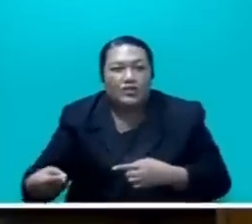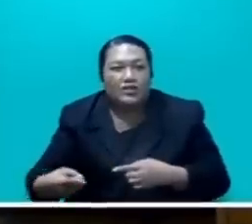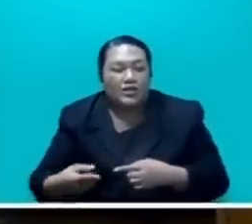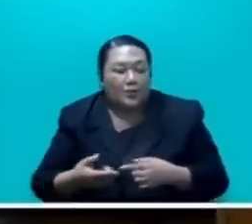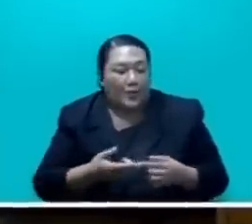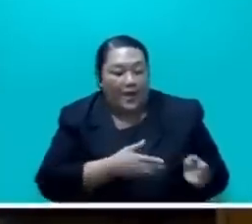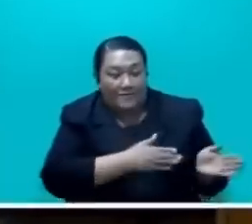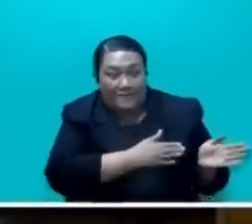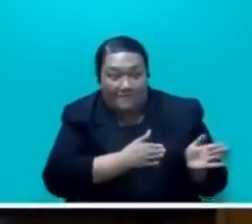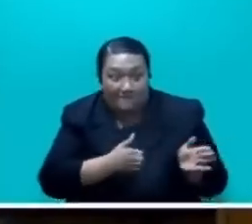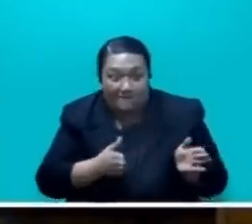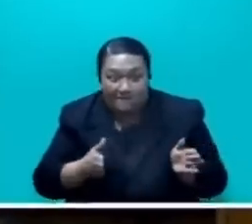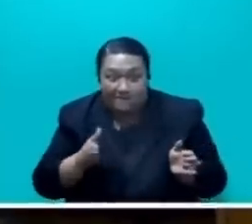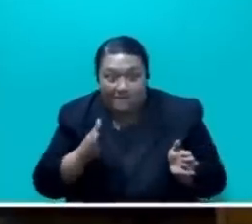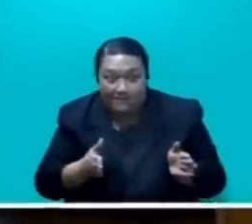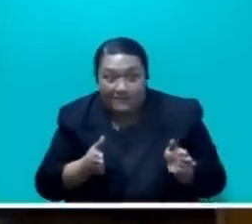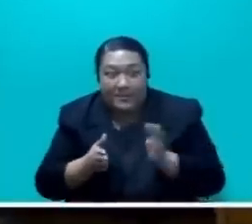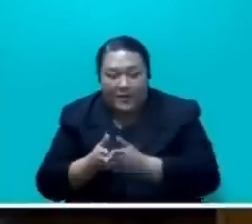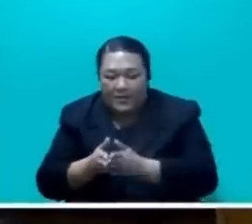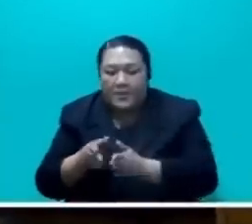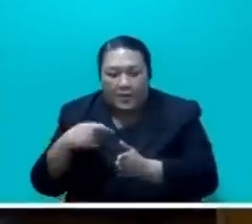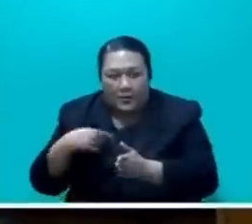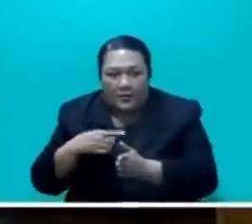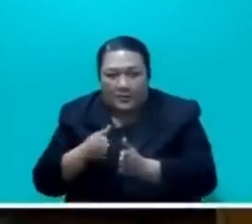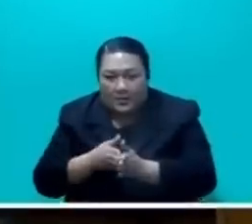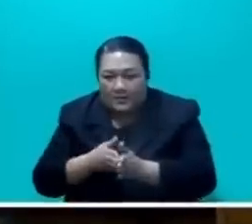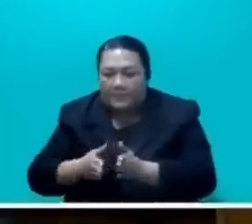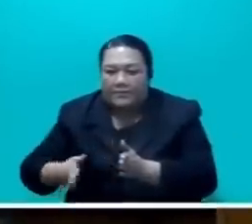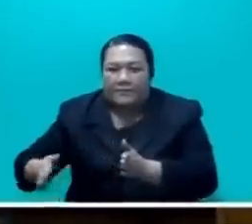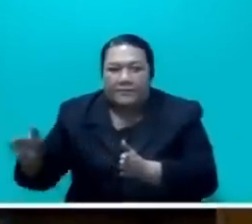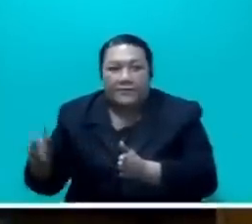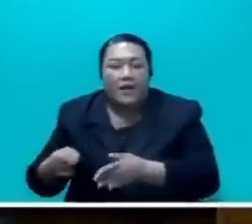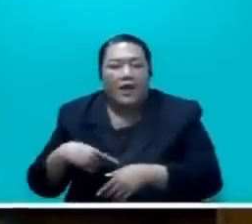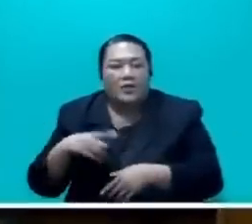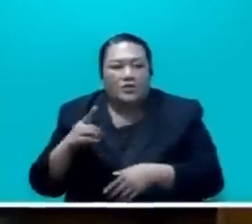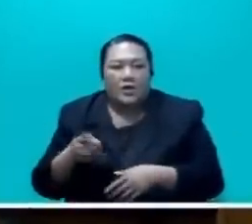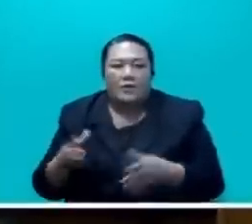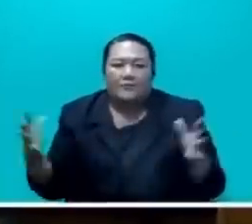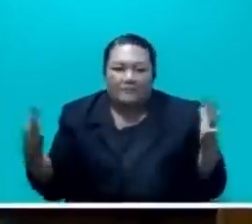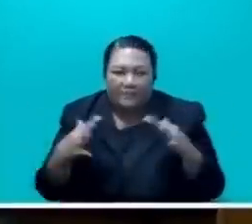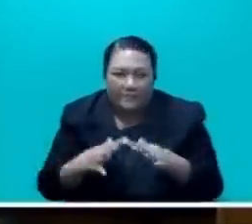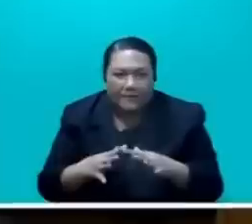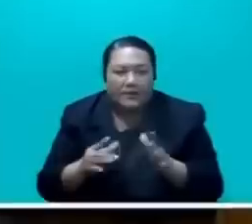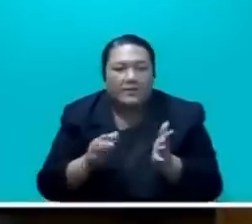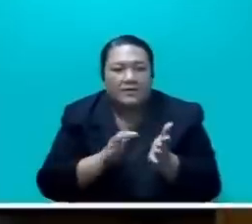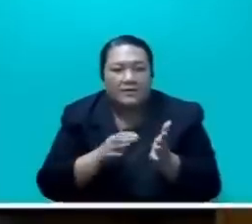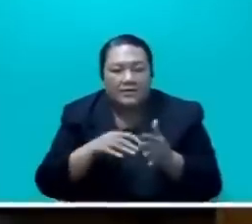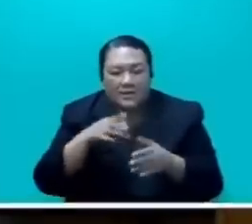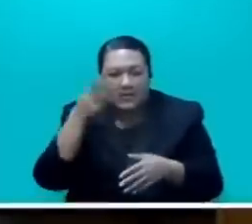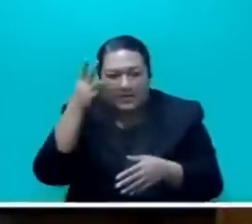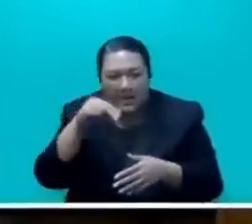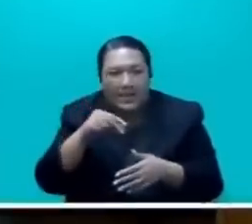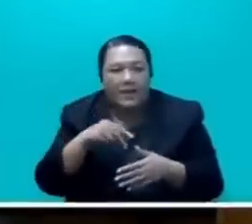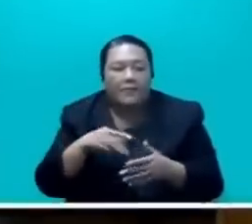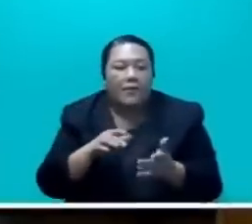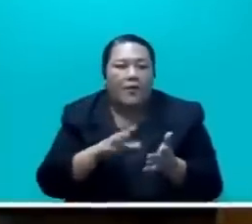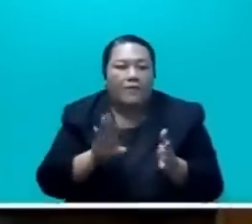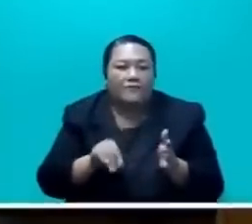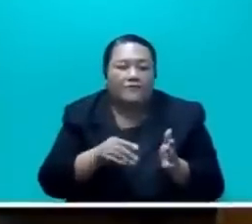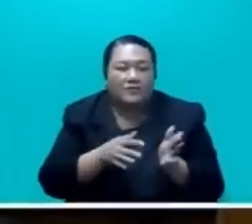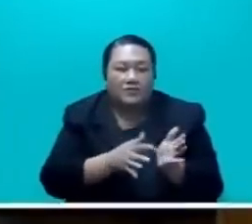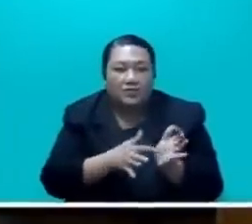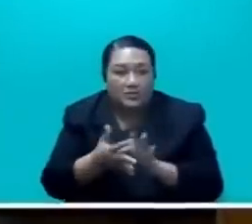coming together in the name of Jesus. And they became great friends and worked across the floor of Parliament